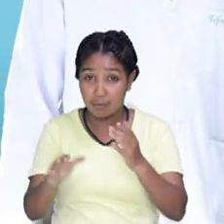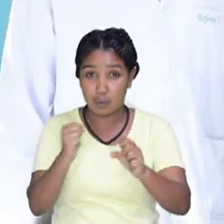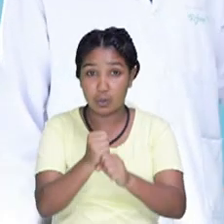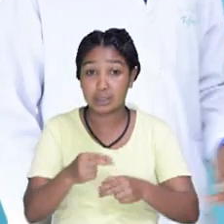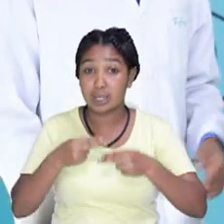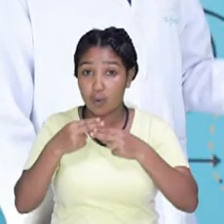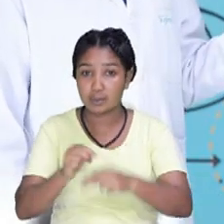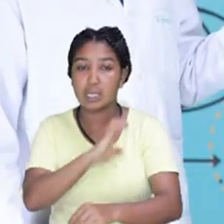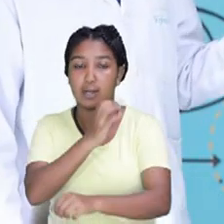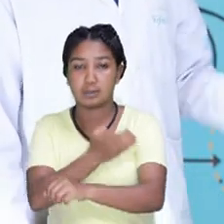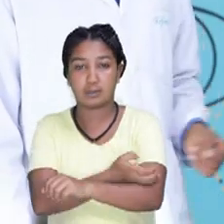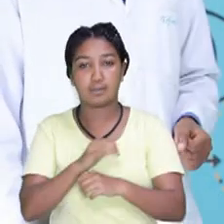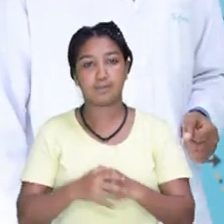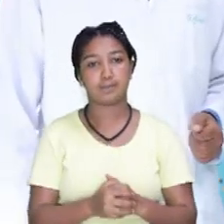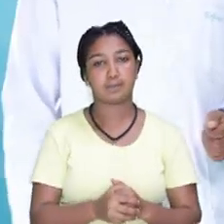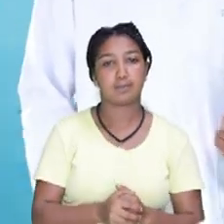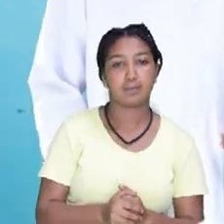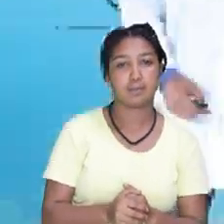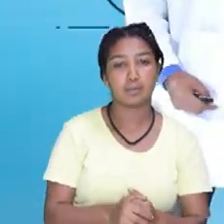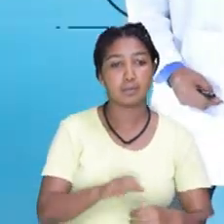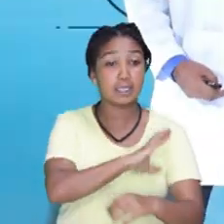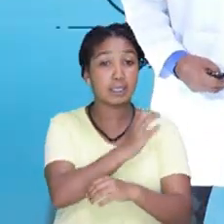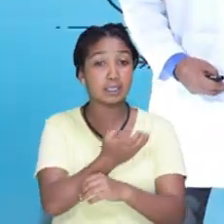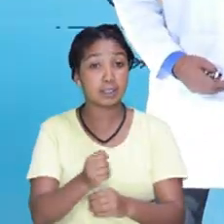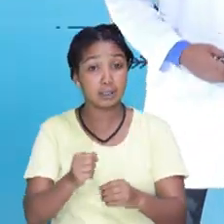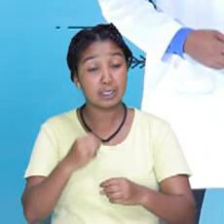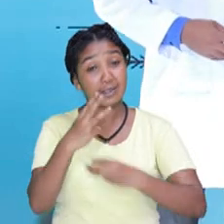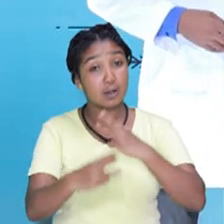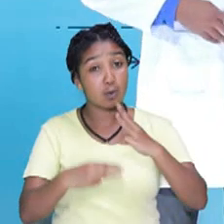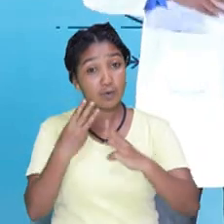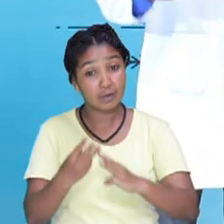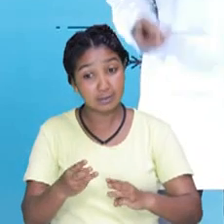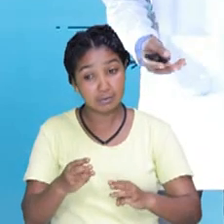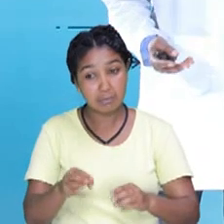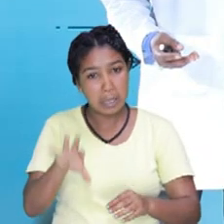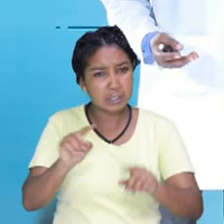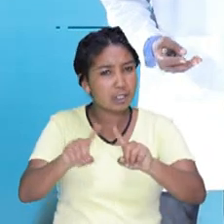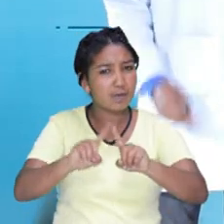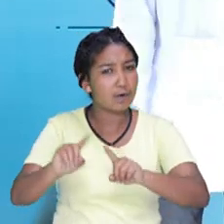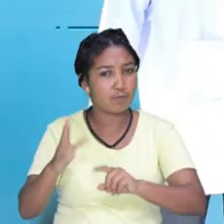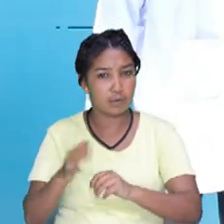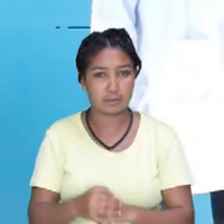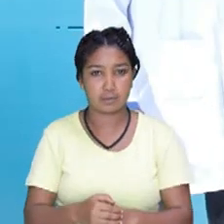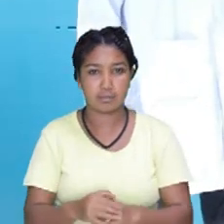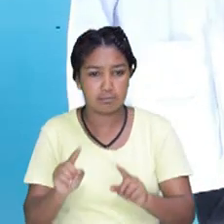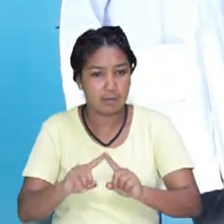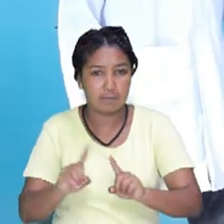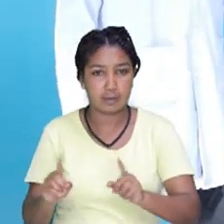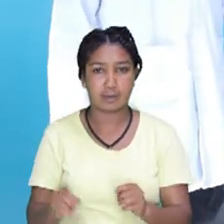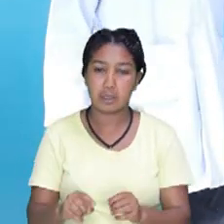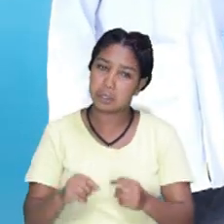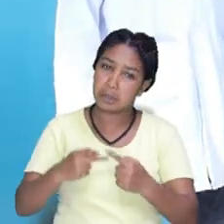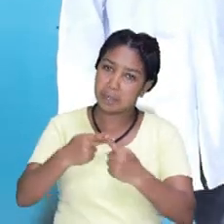work is known as energy. Energy in the universe exists in different forms. It exists